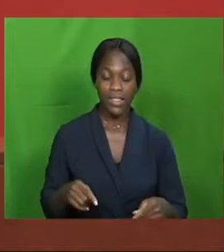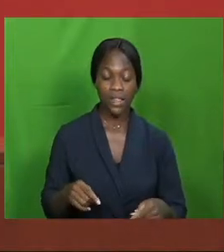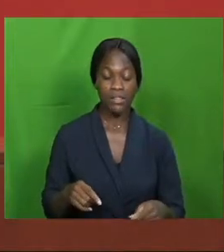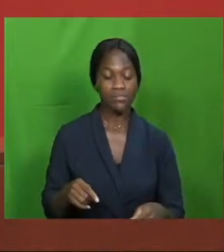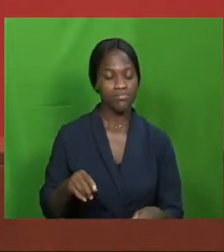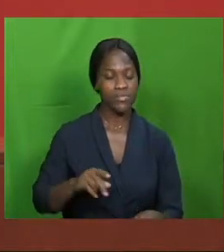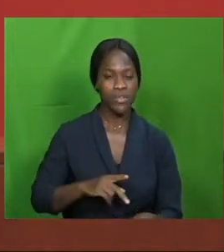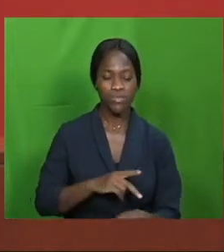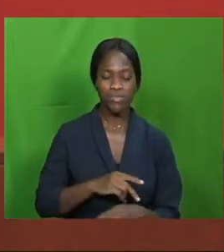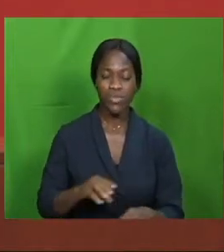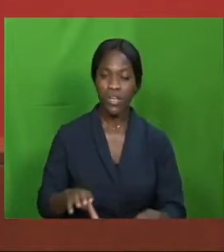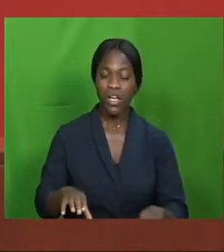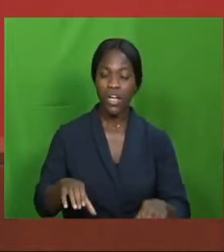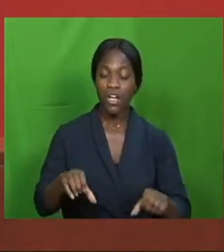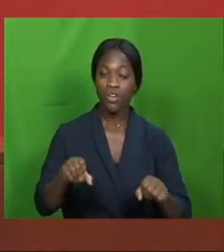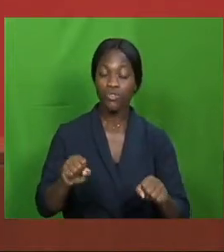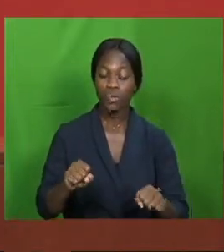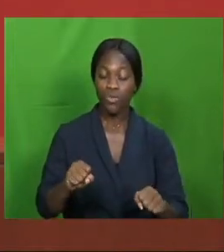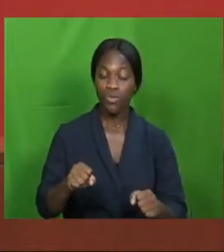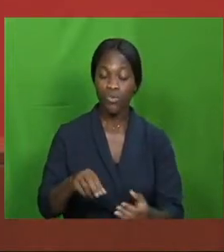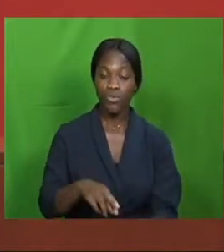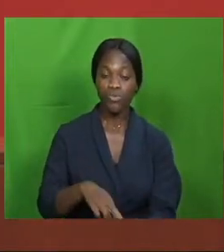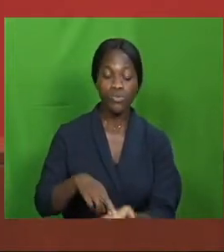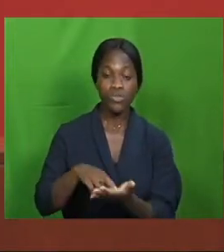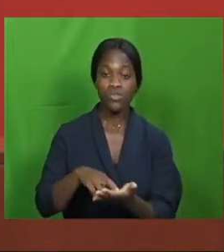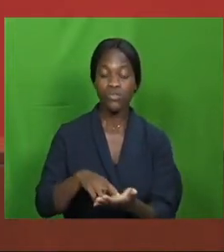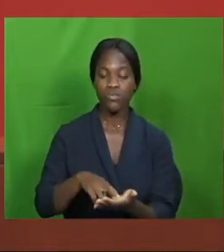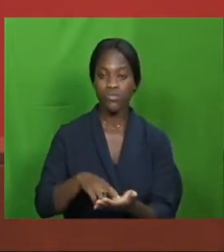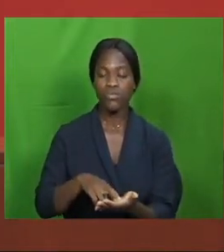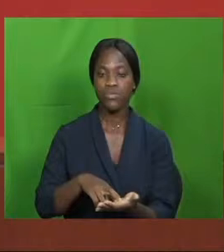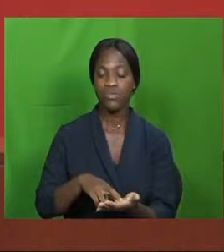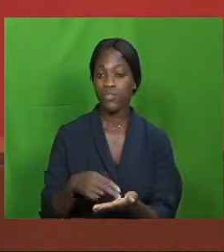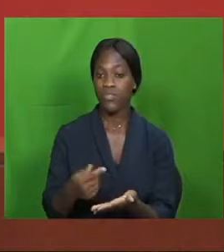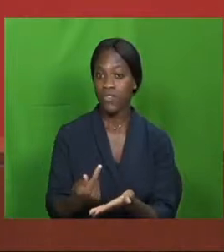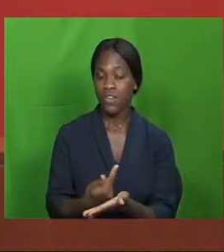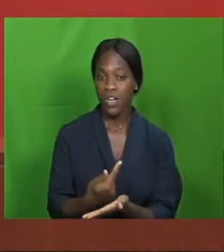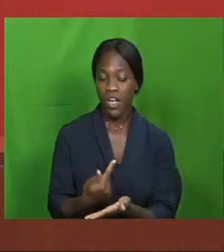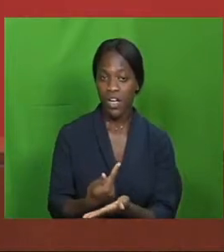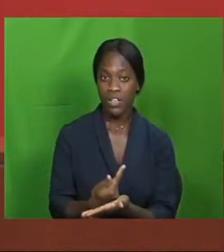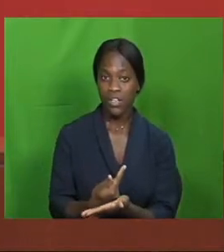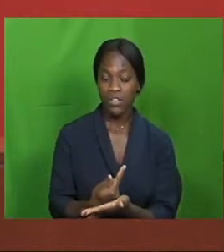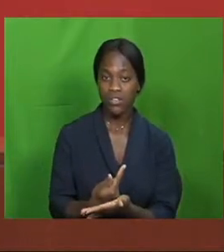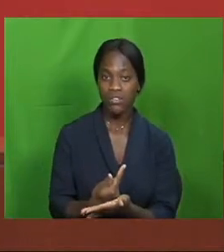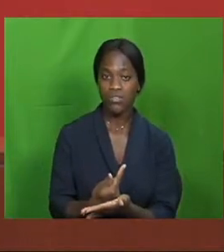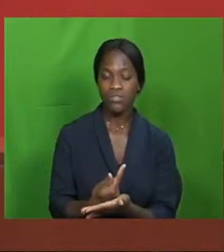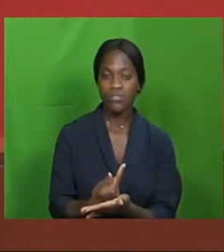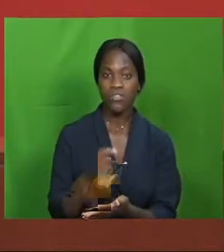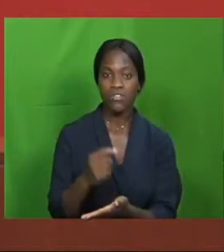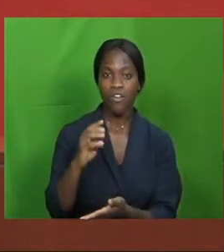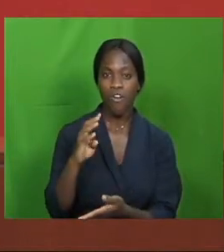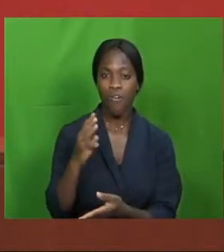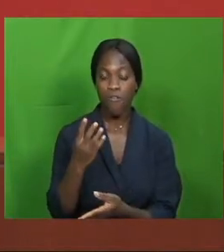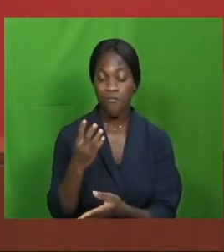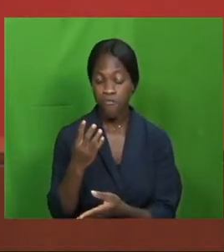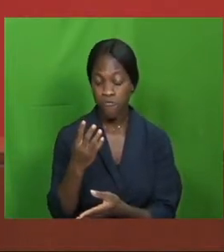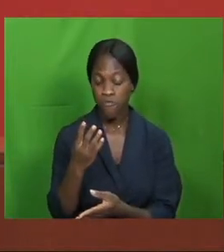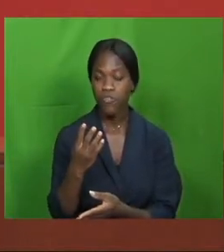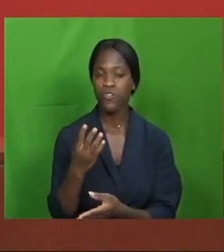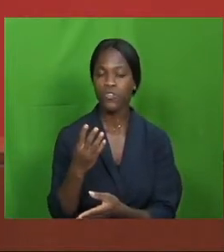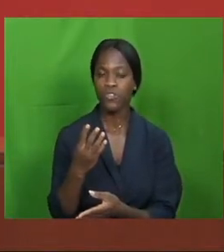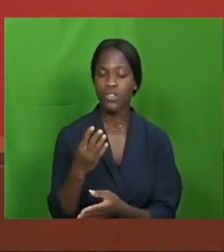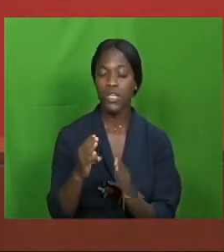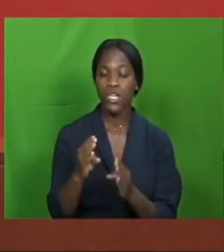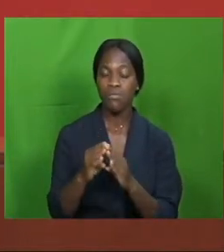of the representatives of the Parliament of Ghana to the 4th ordinary session of the 5th Parliament of